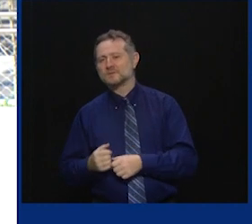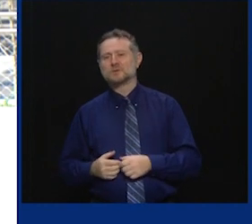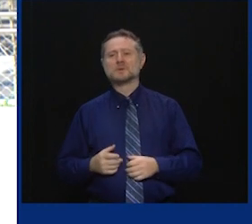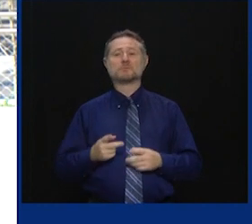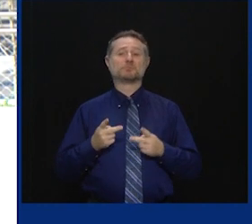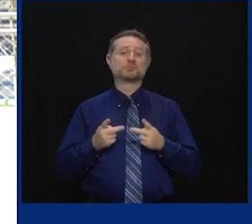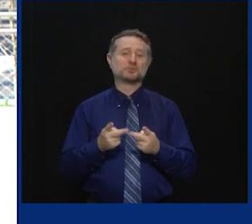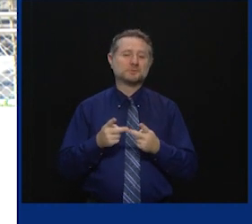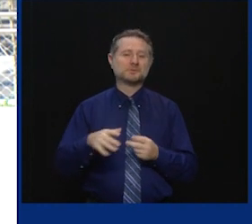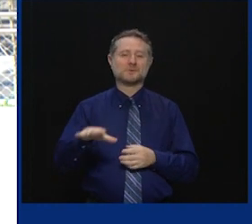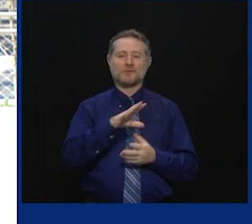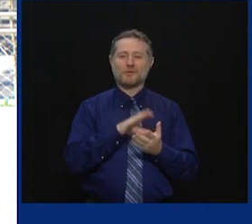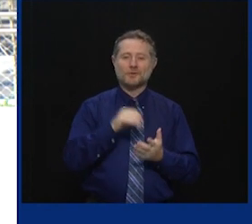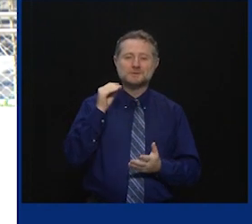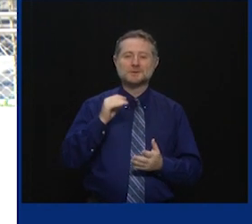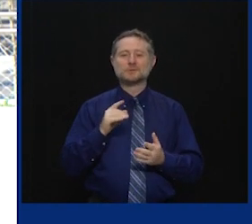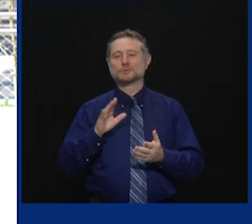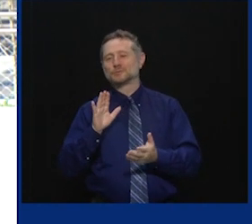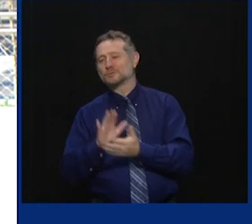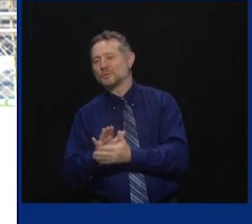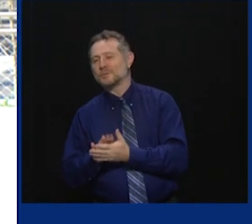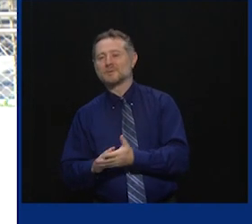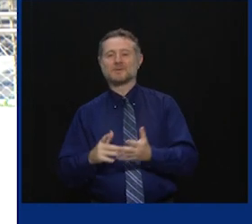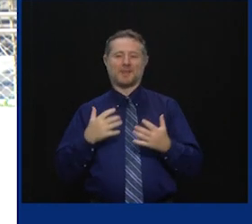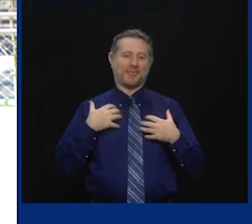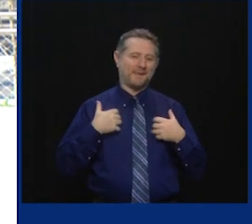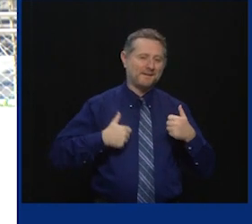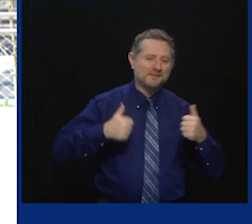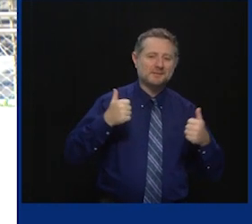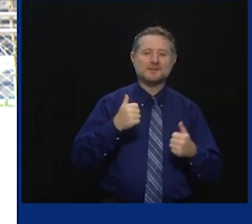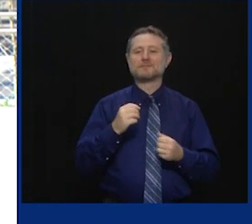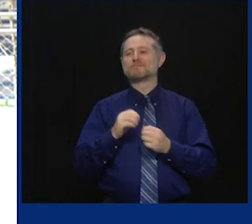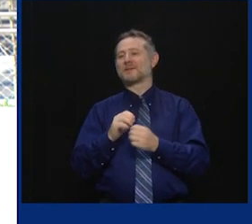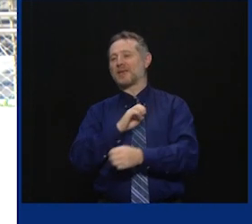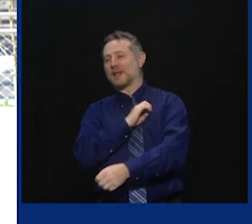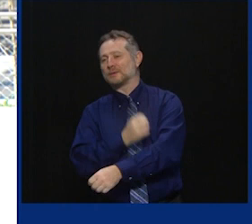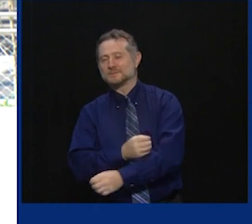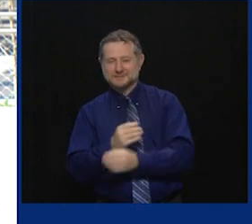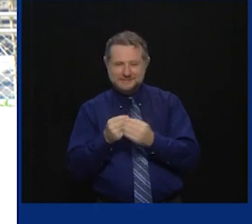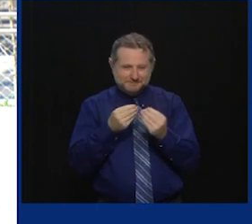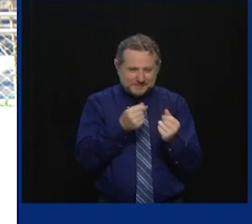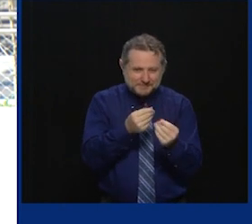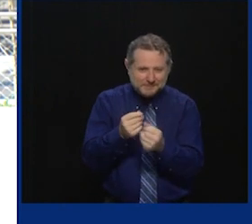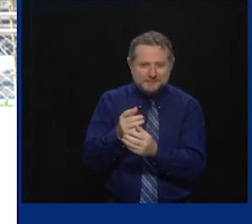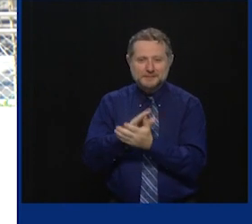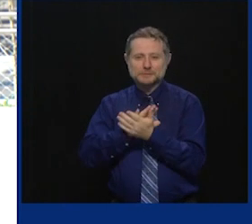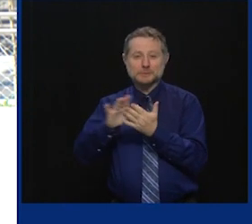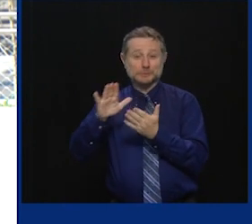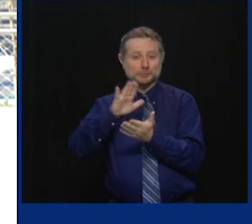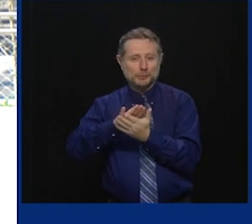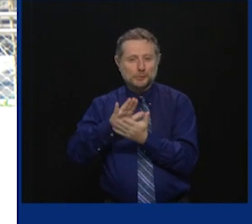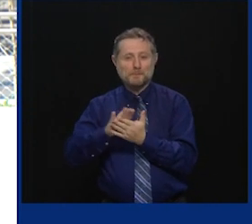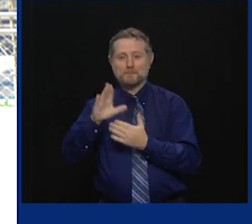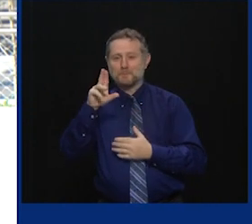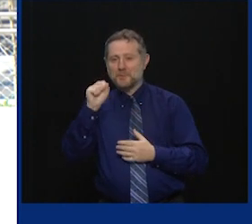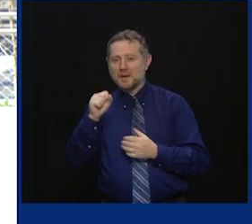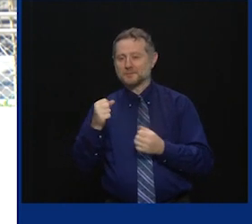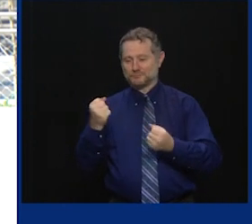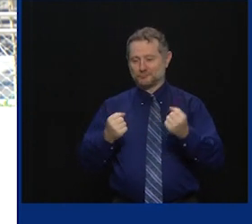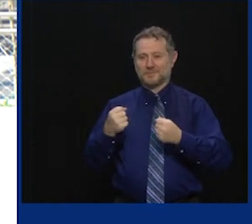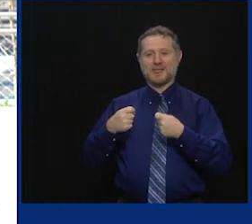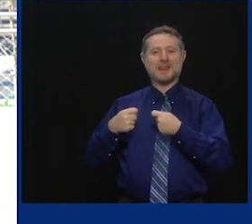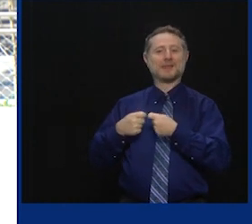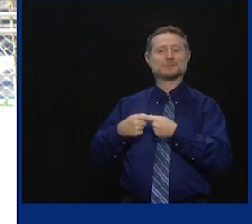our kids by making our school buildings more energy efficient and our school buses electric powered instead of diesel